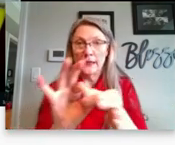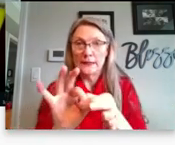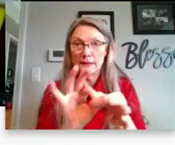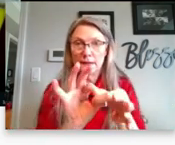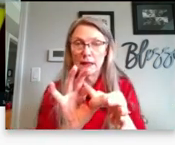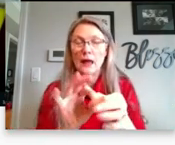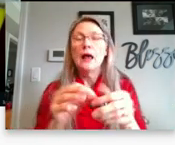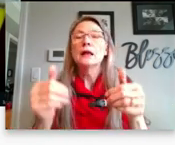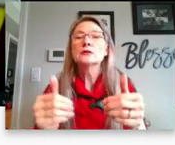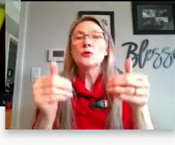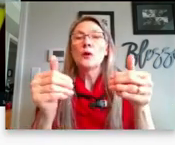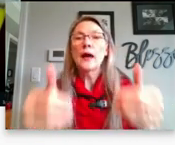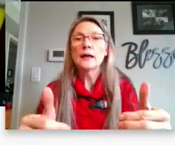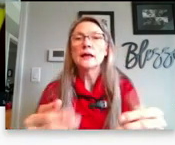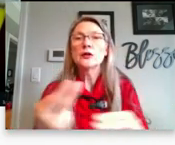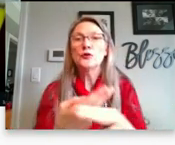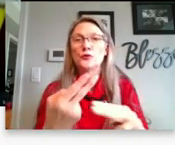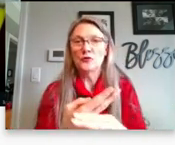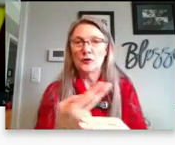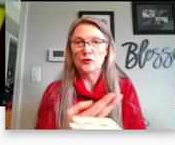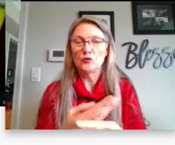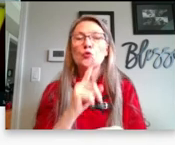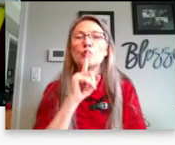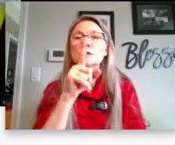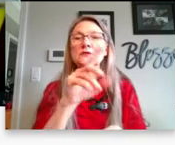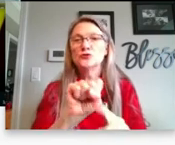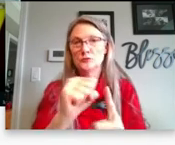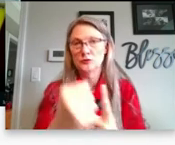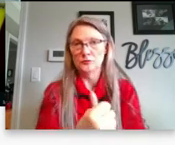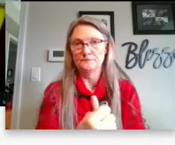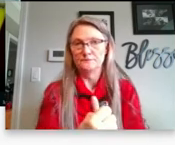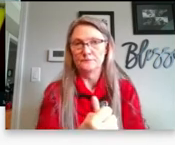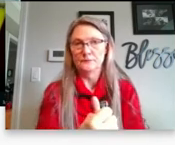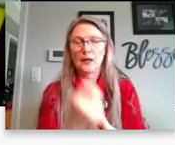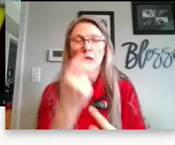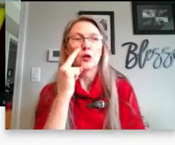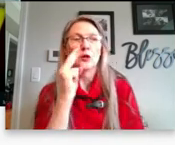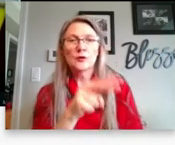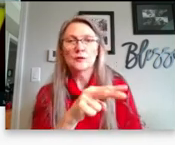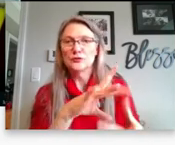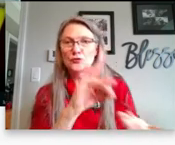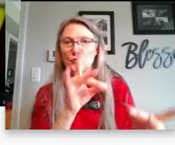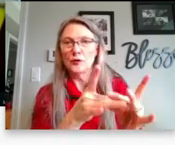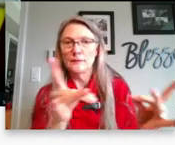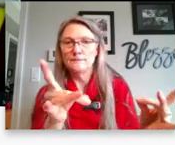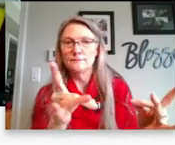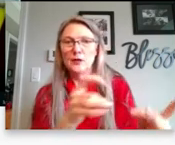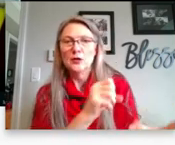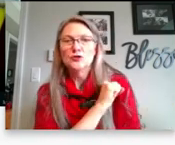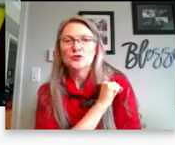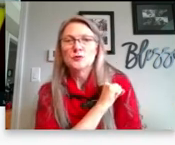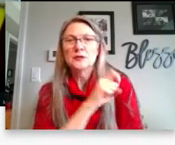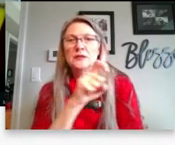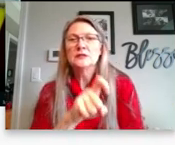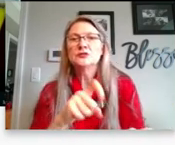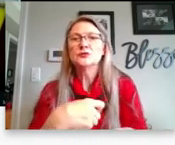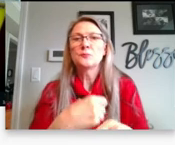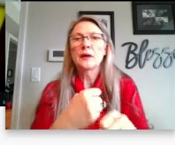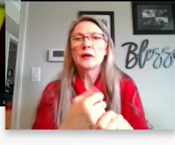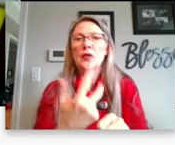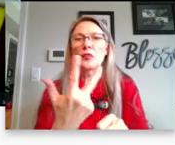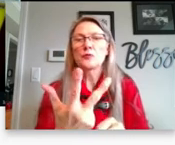it to a real situation. So let's take a look at this problem. Serena needs to make 3 gallons of lemonade